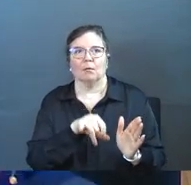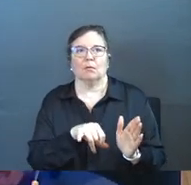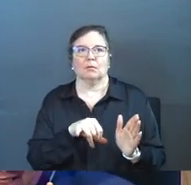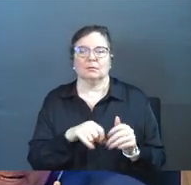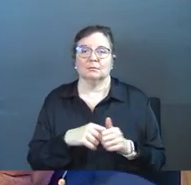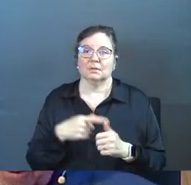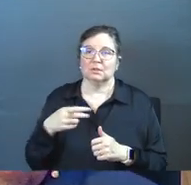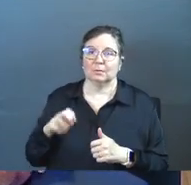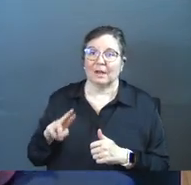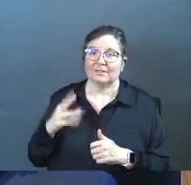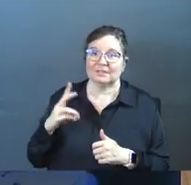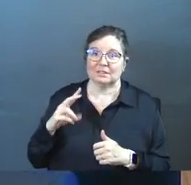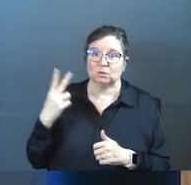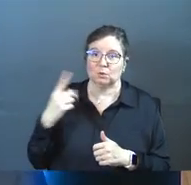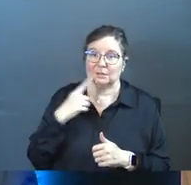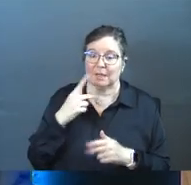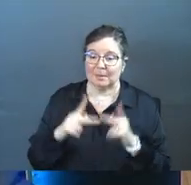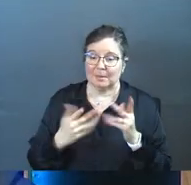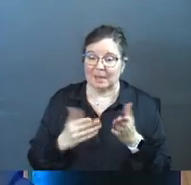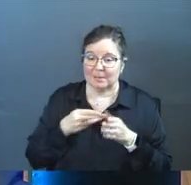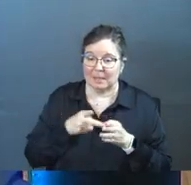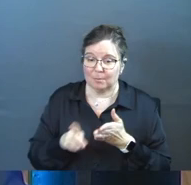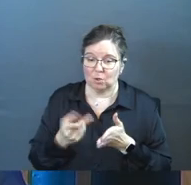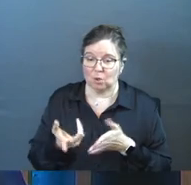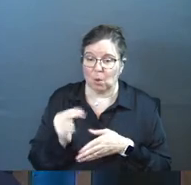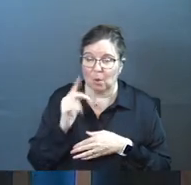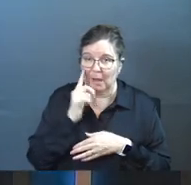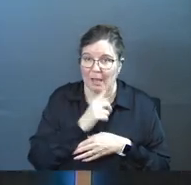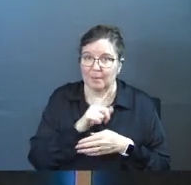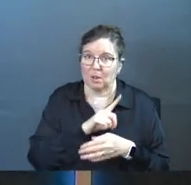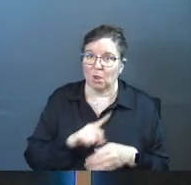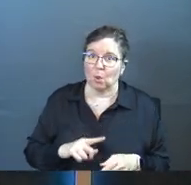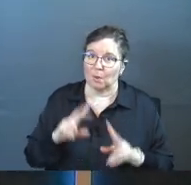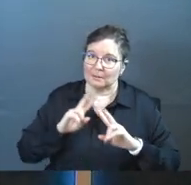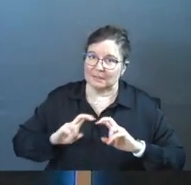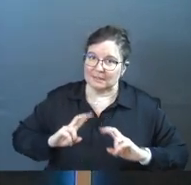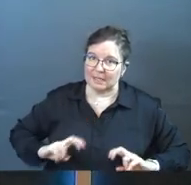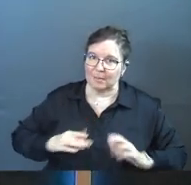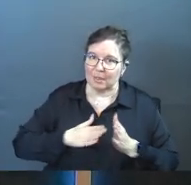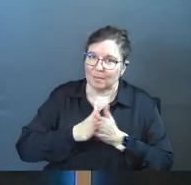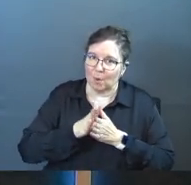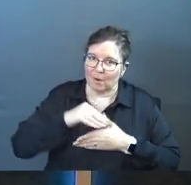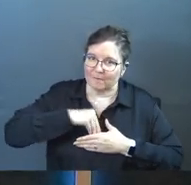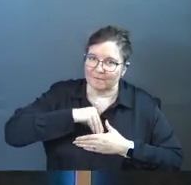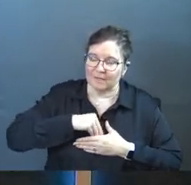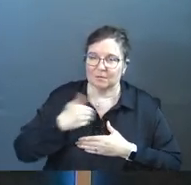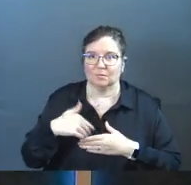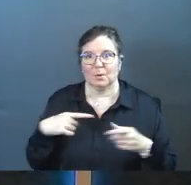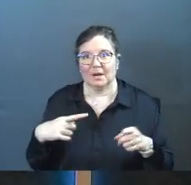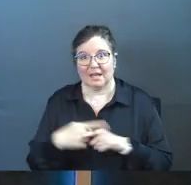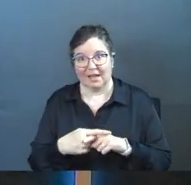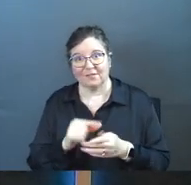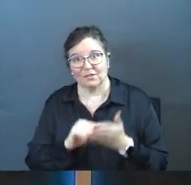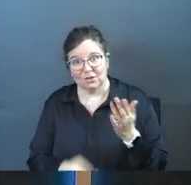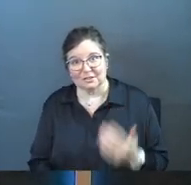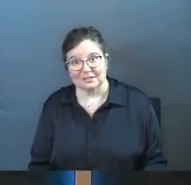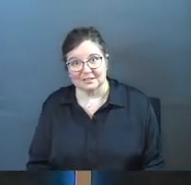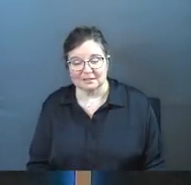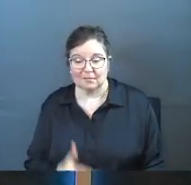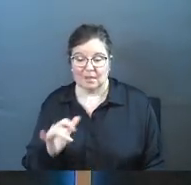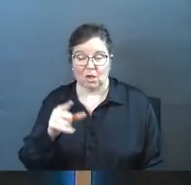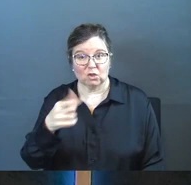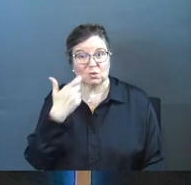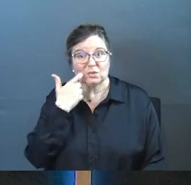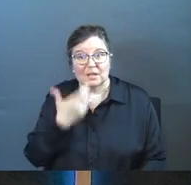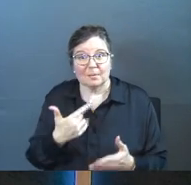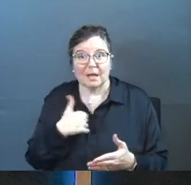Proverbs 16:2 says, people may be pure in their own eyes, but the Lord examines their motives. What a great conflict verse. Like,